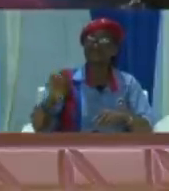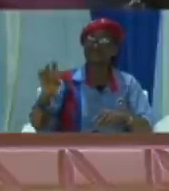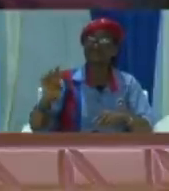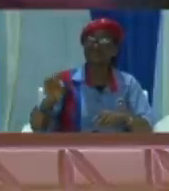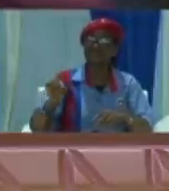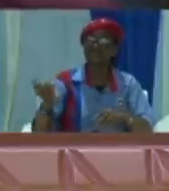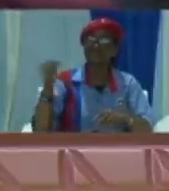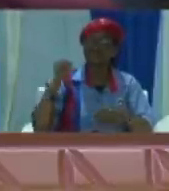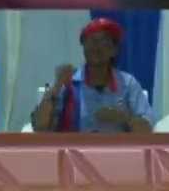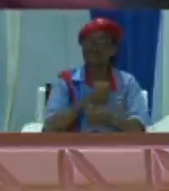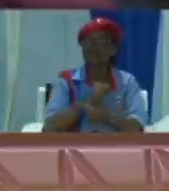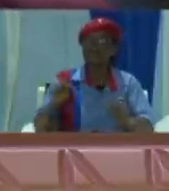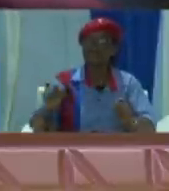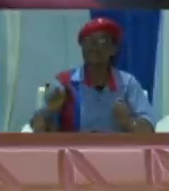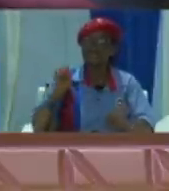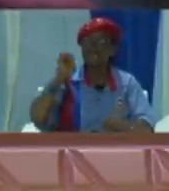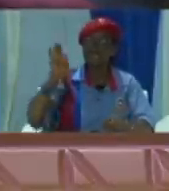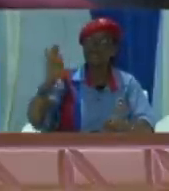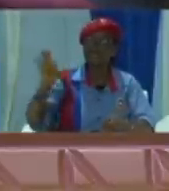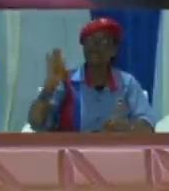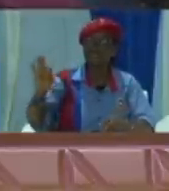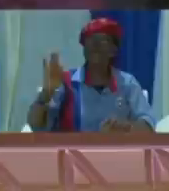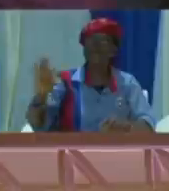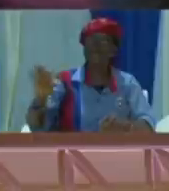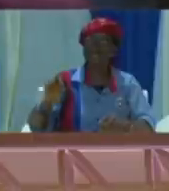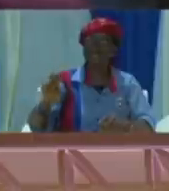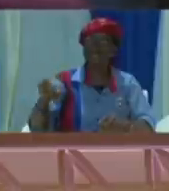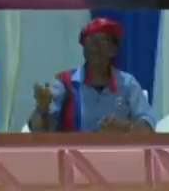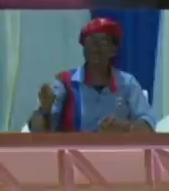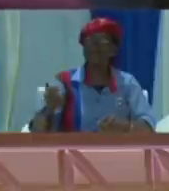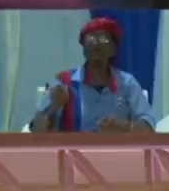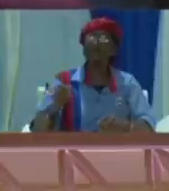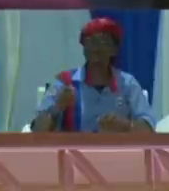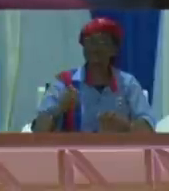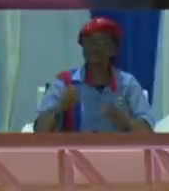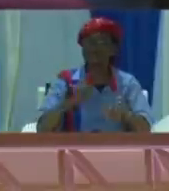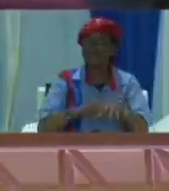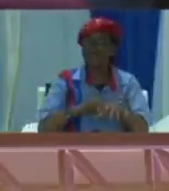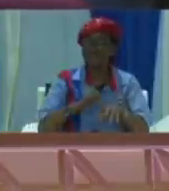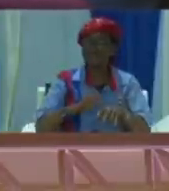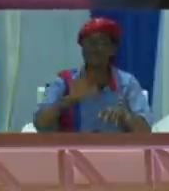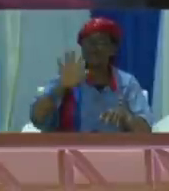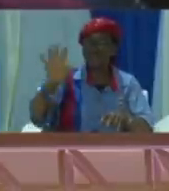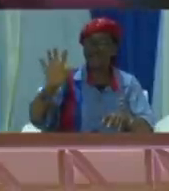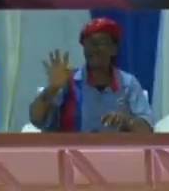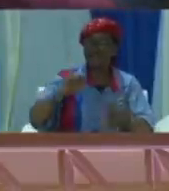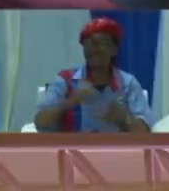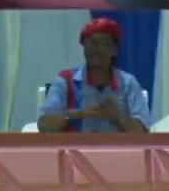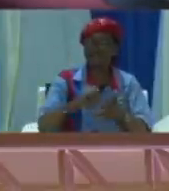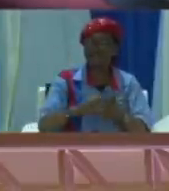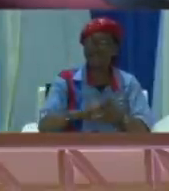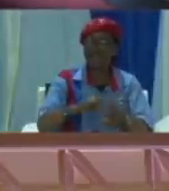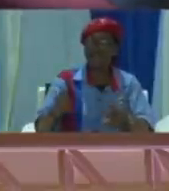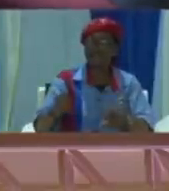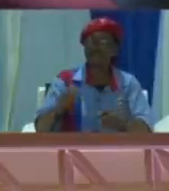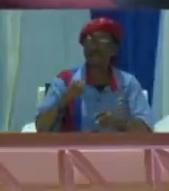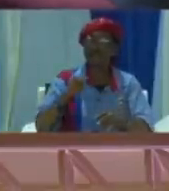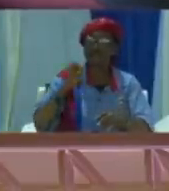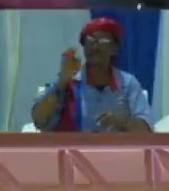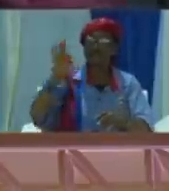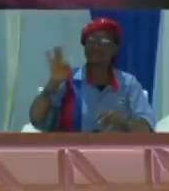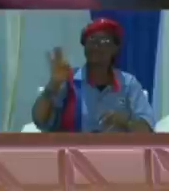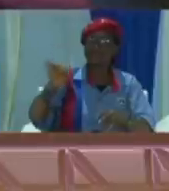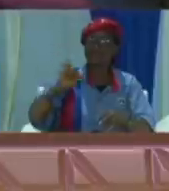He preached a second sermon. Oh, Asu, keji. 5,000. Abraham, manu, ni ajo kansho. Another sermon. Mi Asu